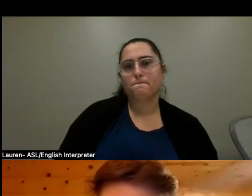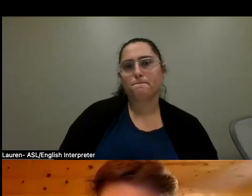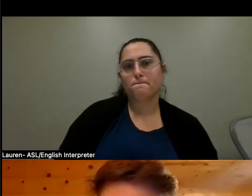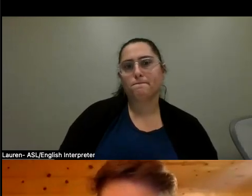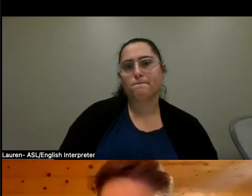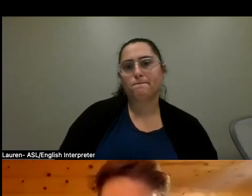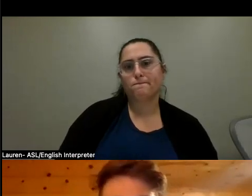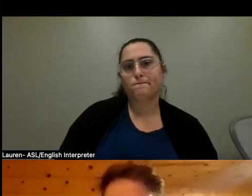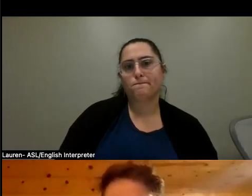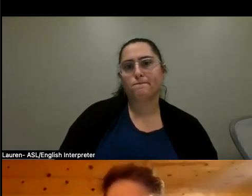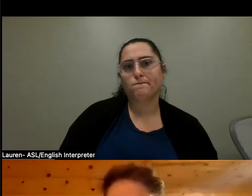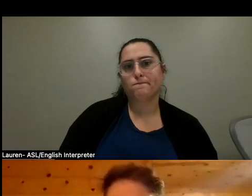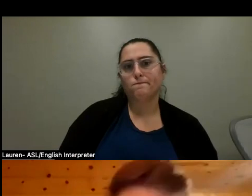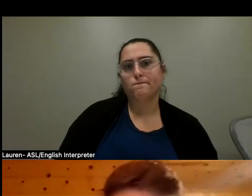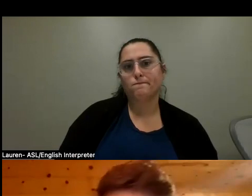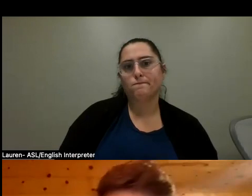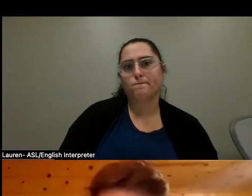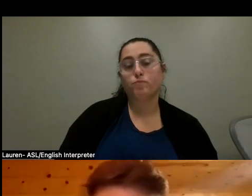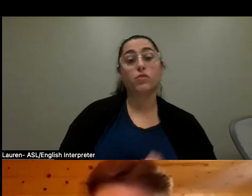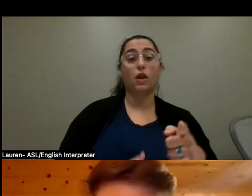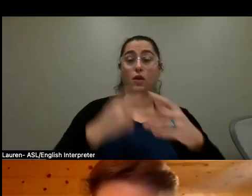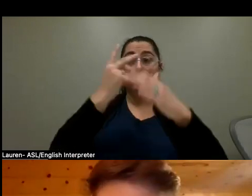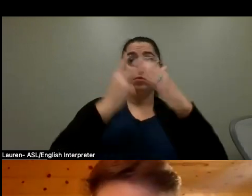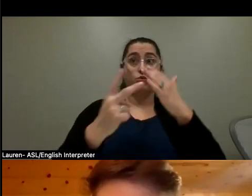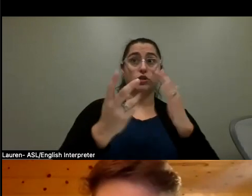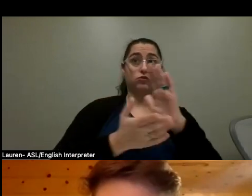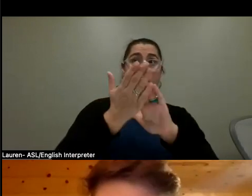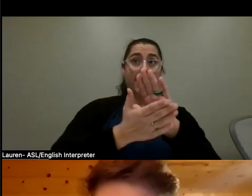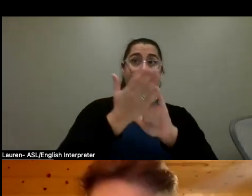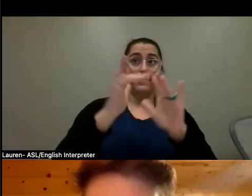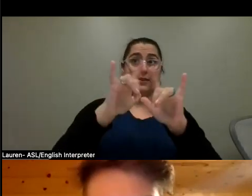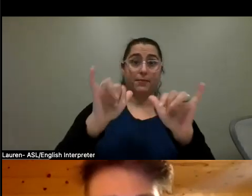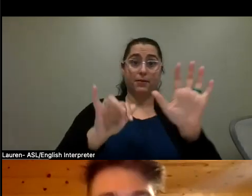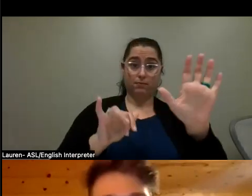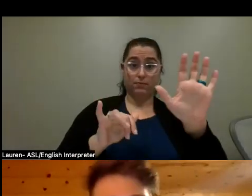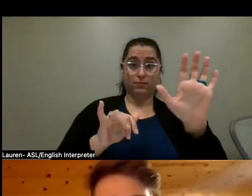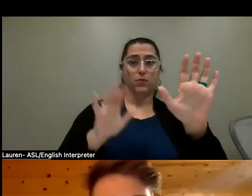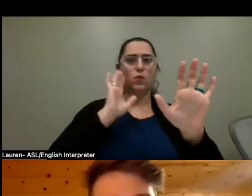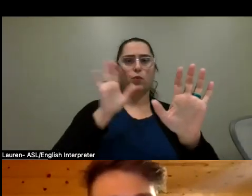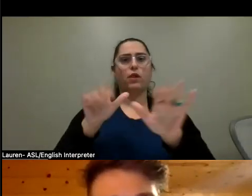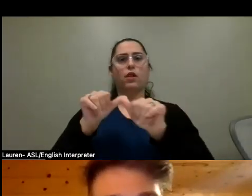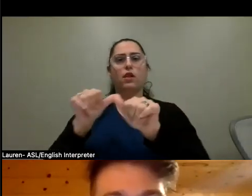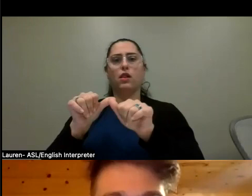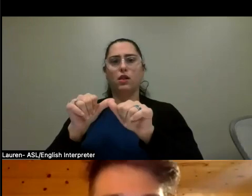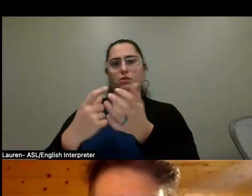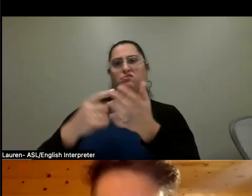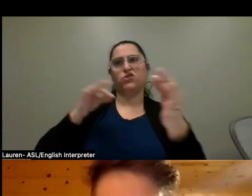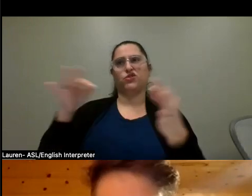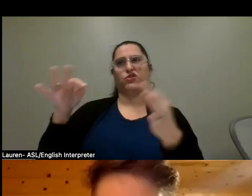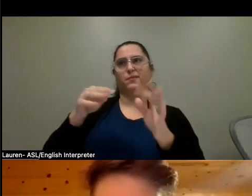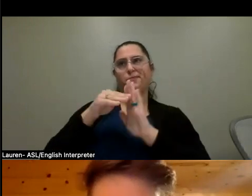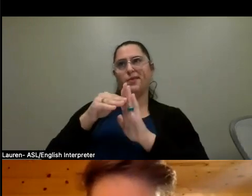Okay, so while this prediction is running, I'm going to continue describing the model. So we have